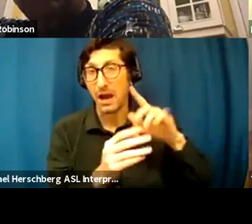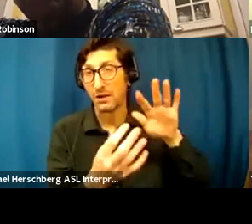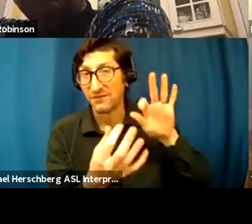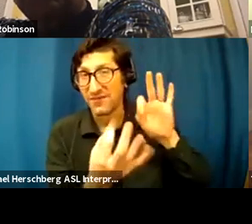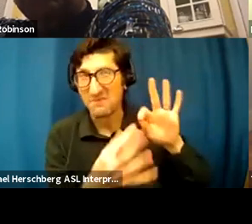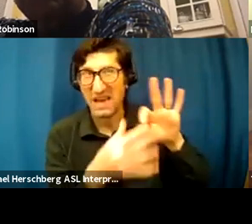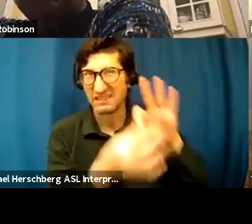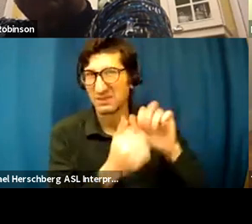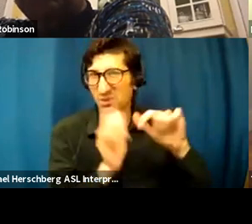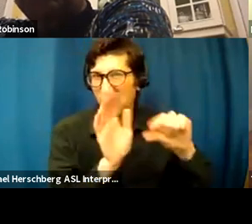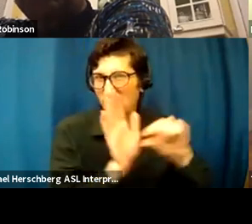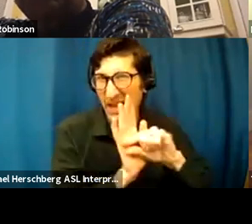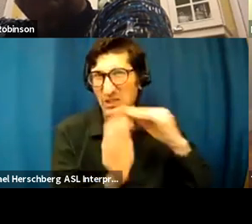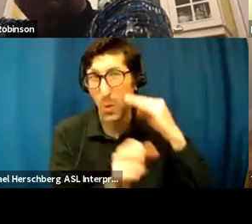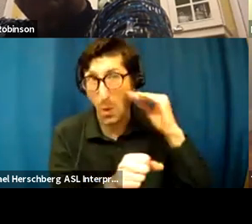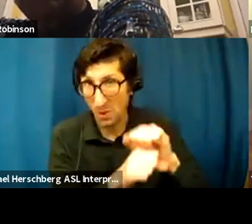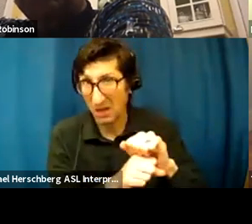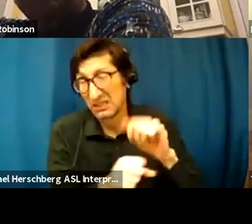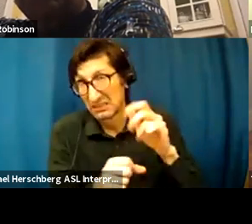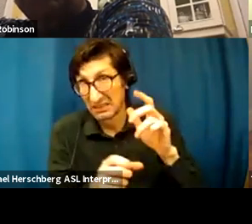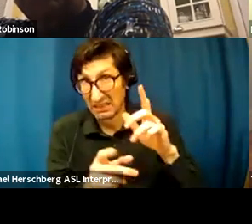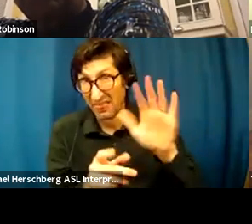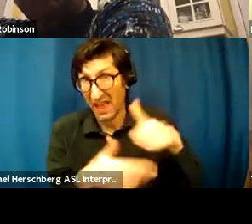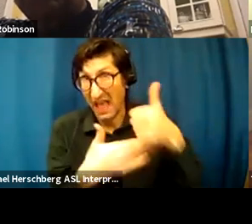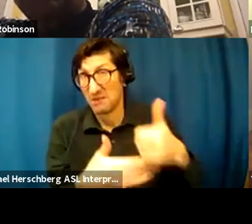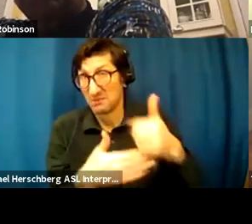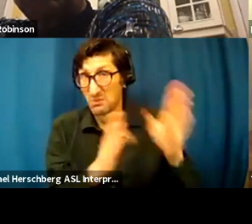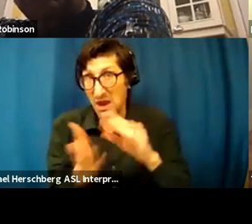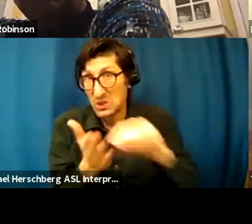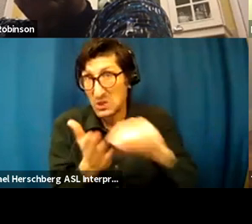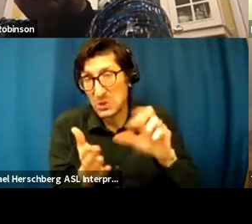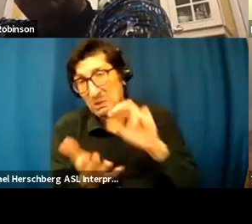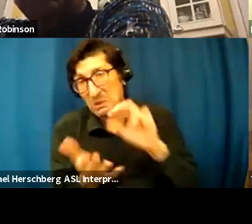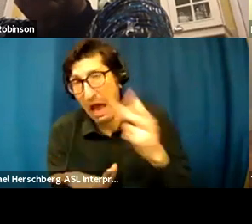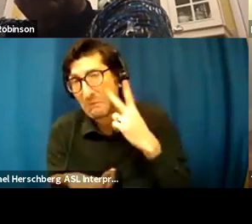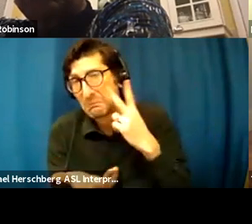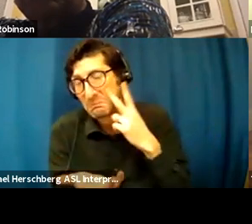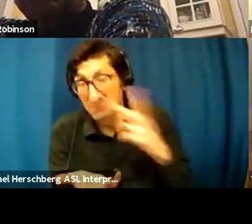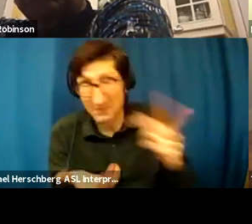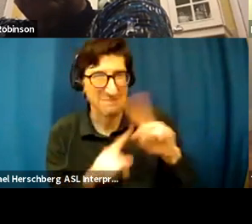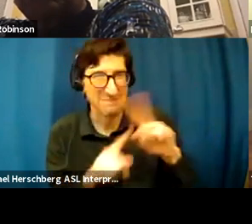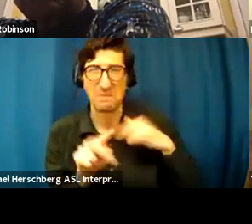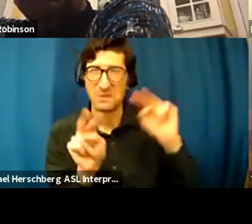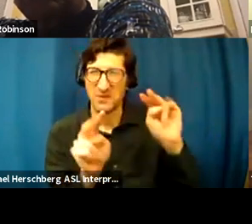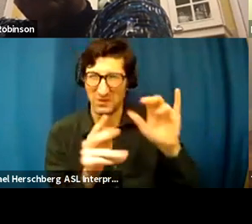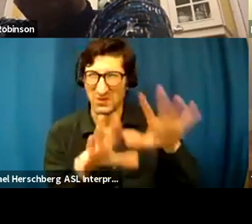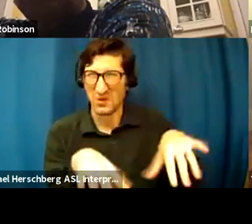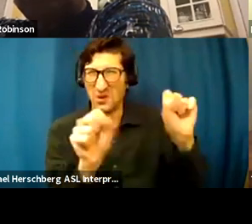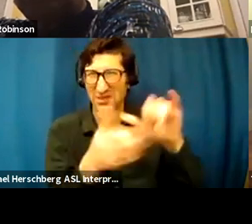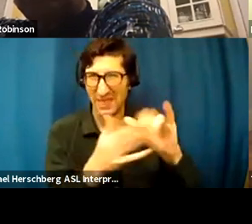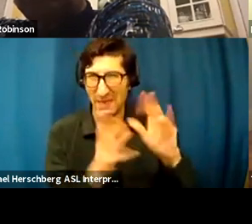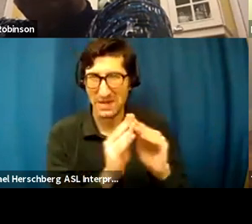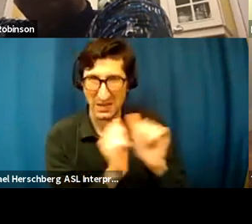feel it's getting them ready. So I'm looking forward to that conversation and looking forward to co-hosting it with you. Second